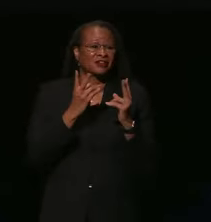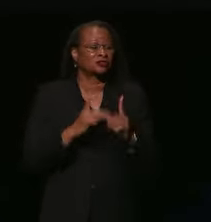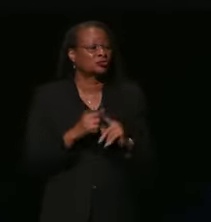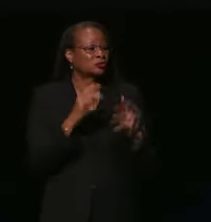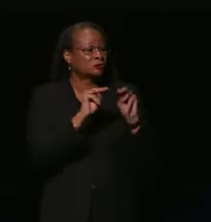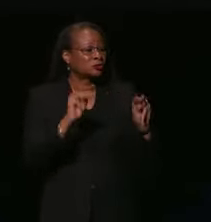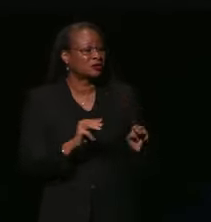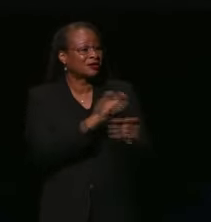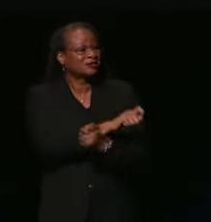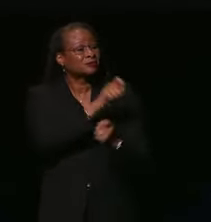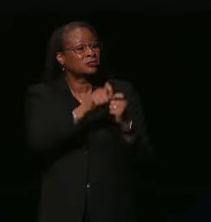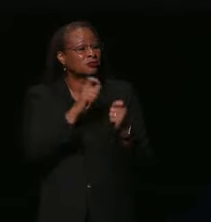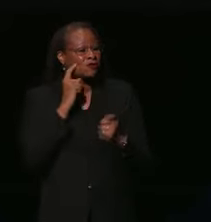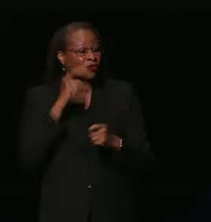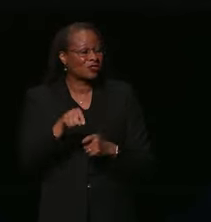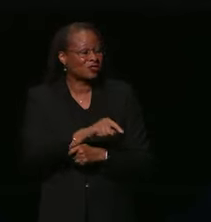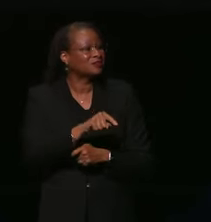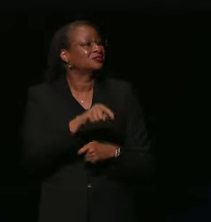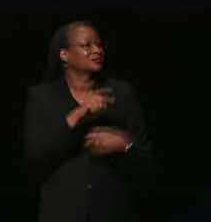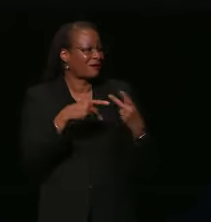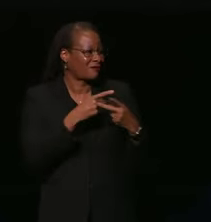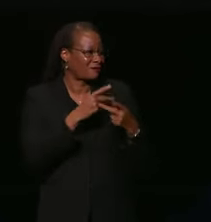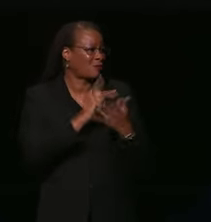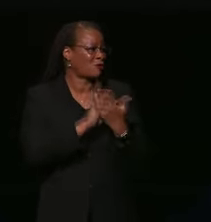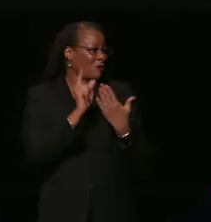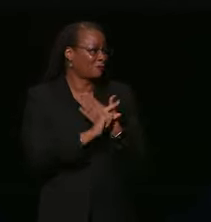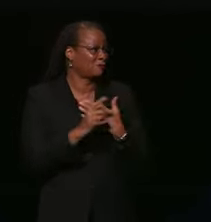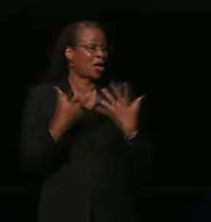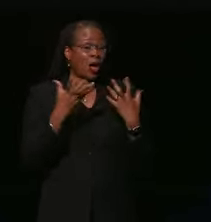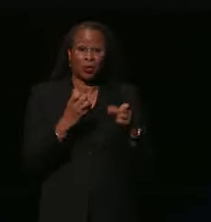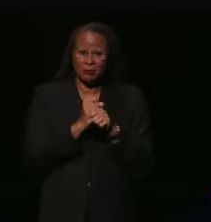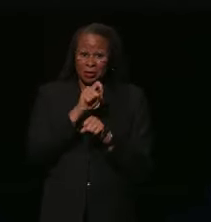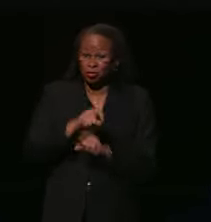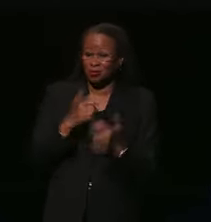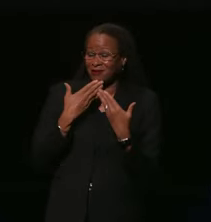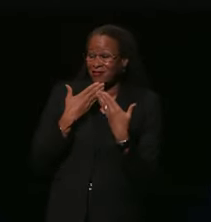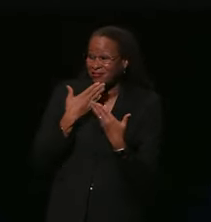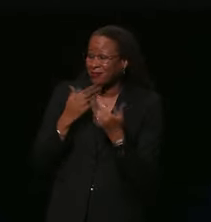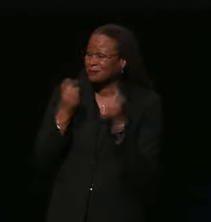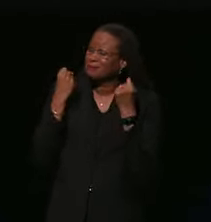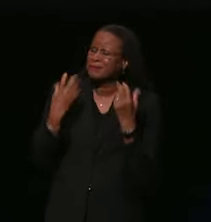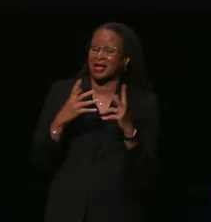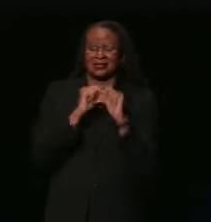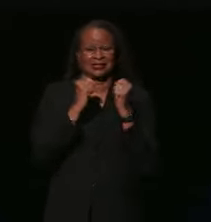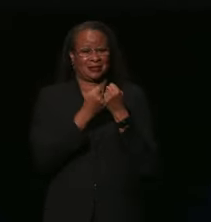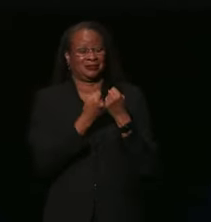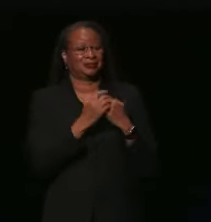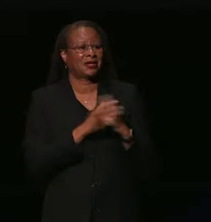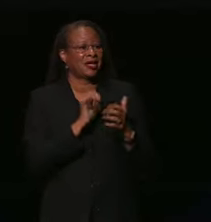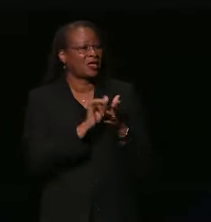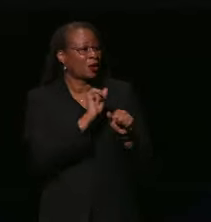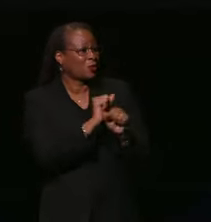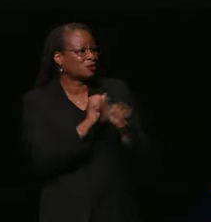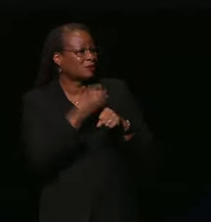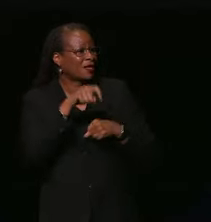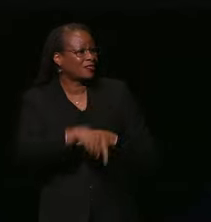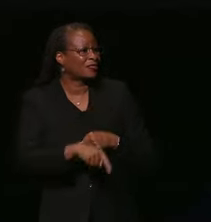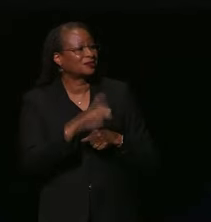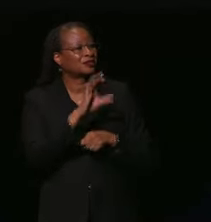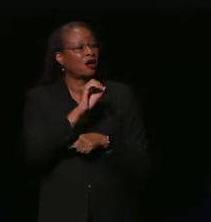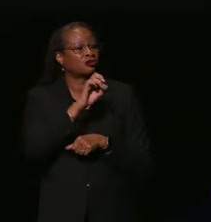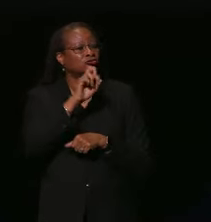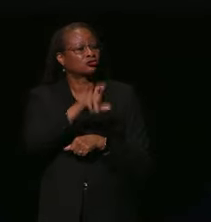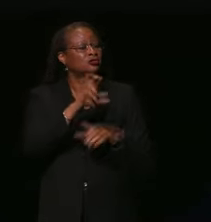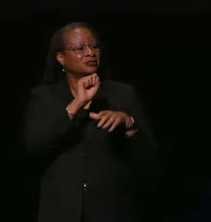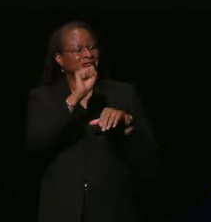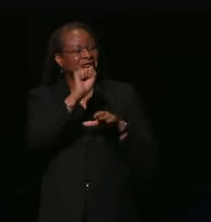museum specifically for these programs. I want to be sure to thank some of the many teams that worked to make this Oscar season